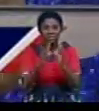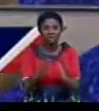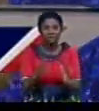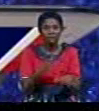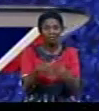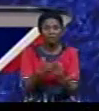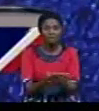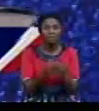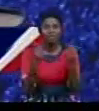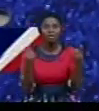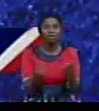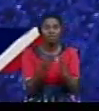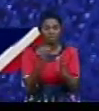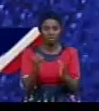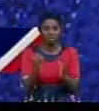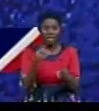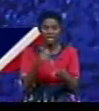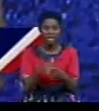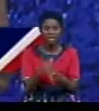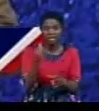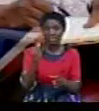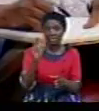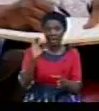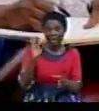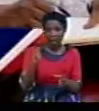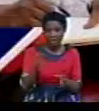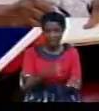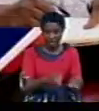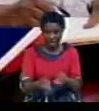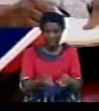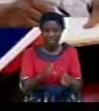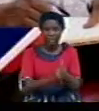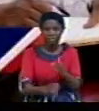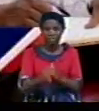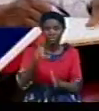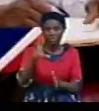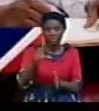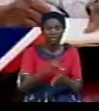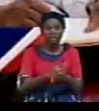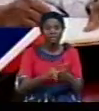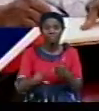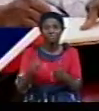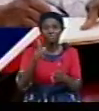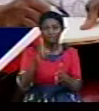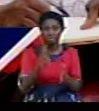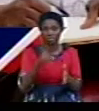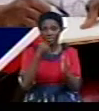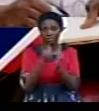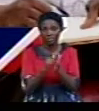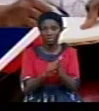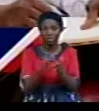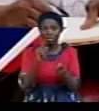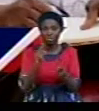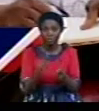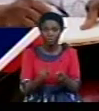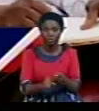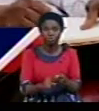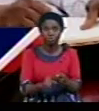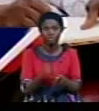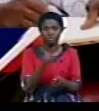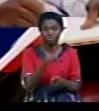tells us in Acts chapter 3 verse 26 he tells us unto you force God have been